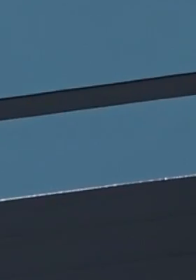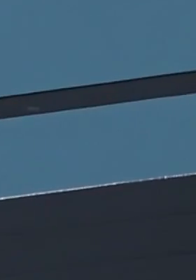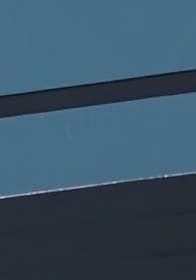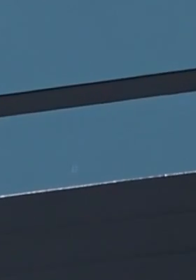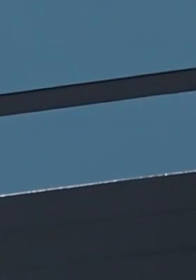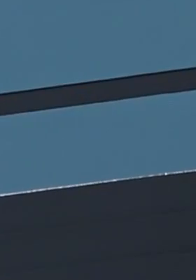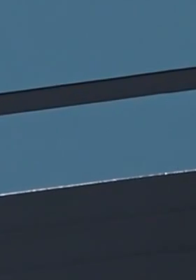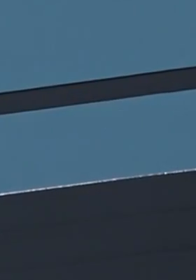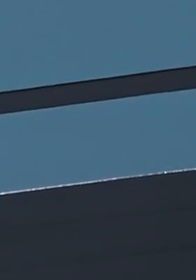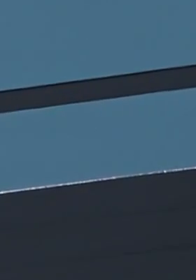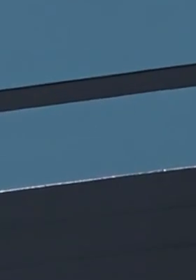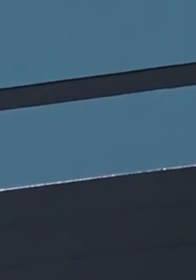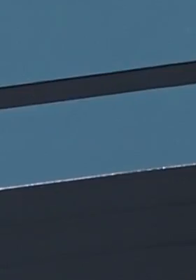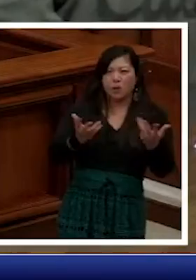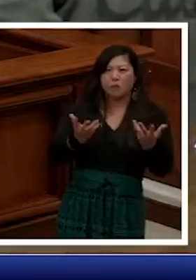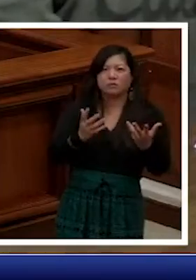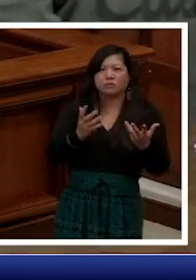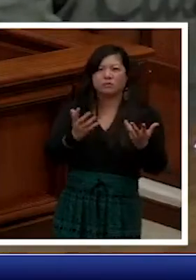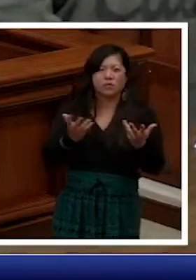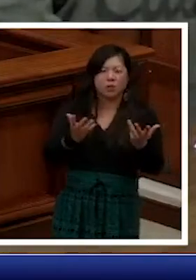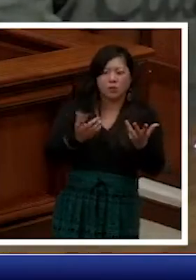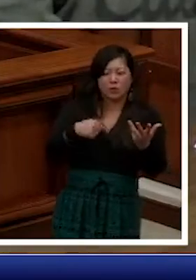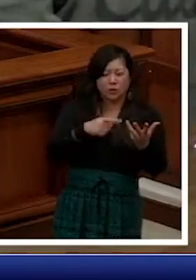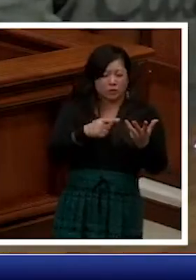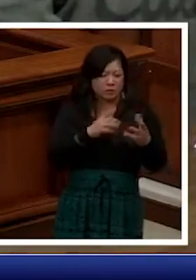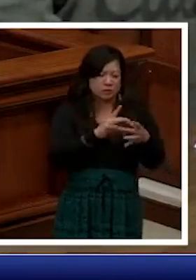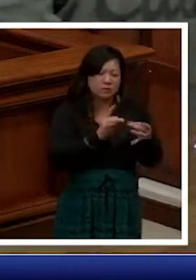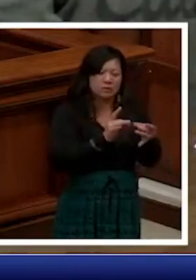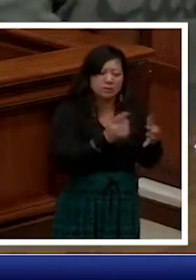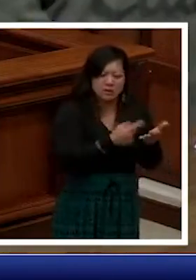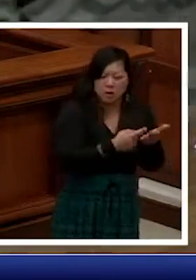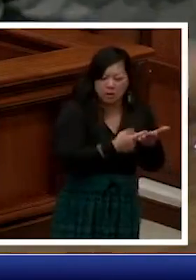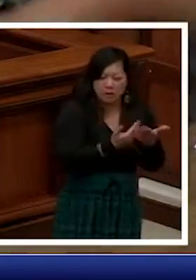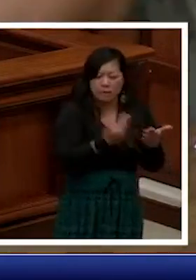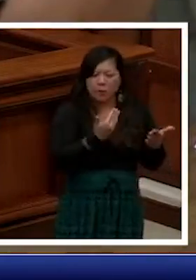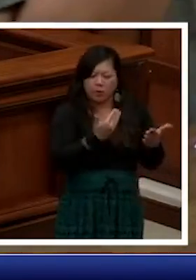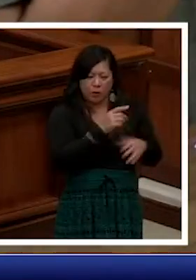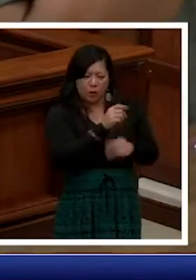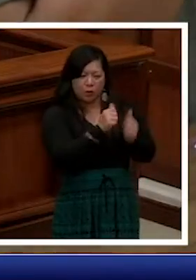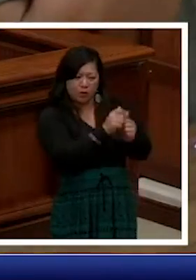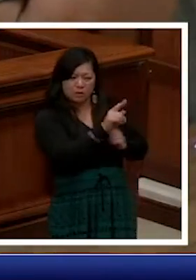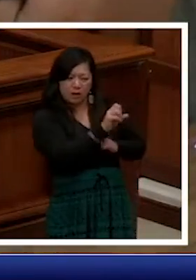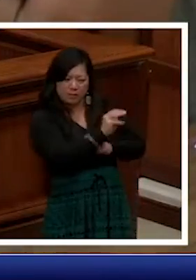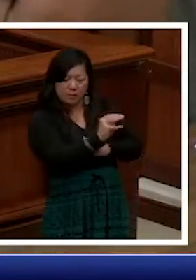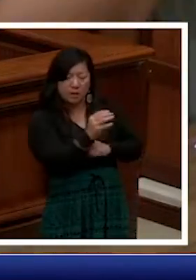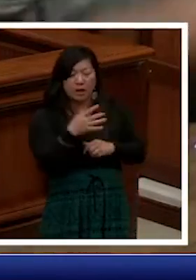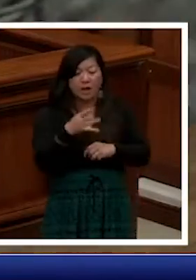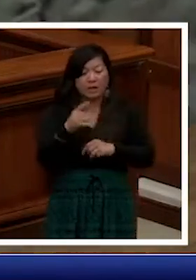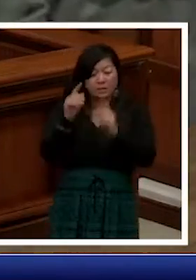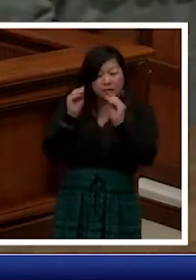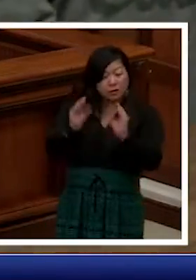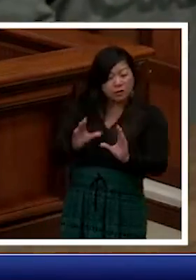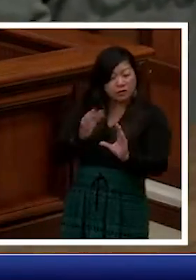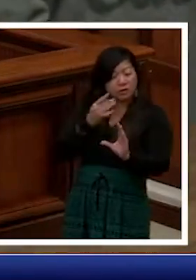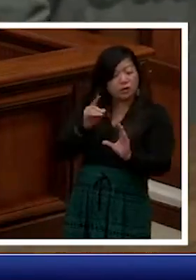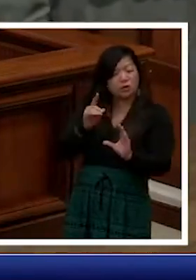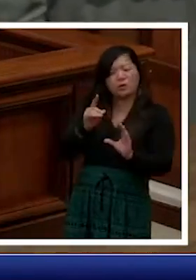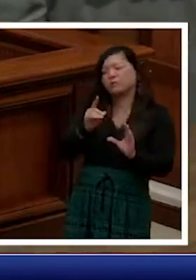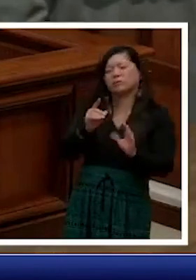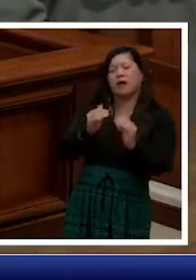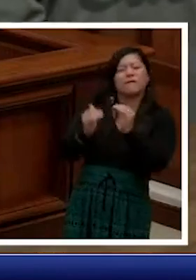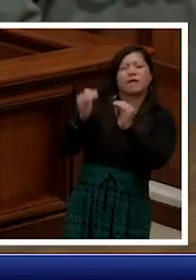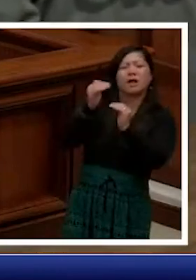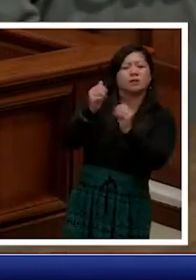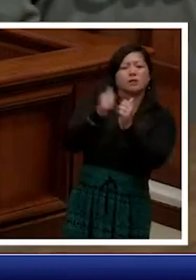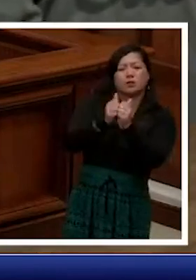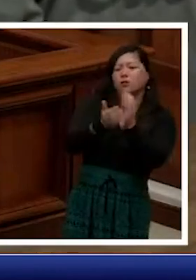with attorney Daniel Summerfleck of the Guam Legal Services Corporation Disability Law Center, who represents the parents and students in this